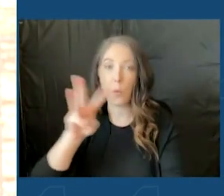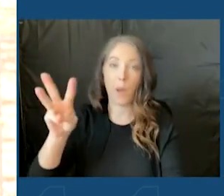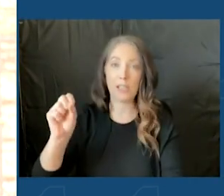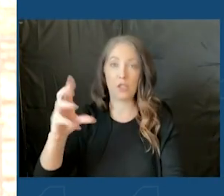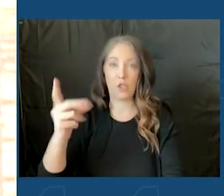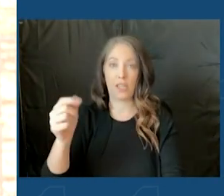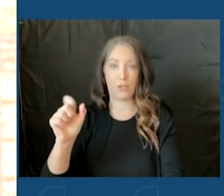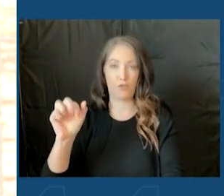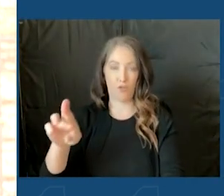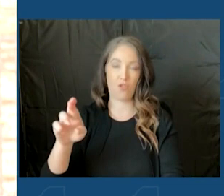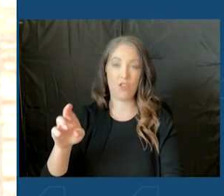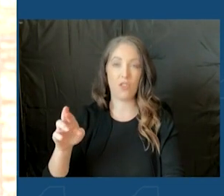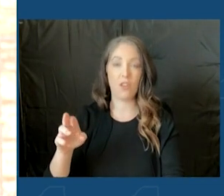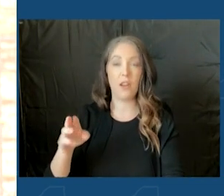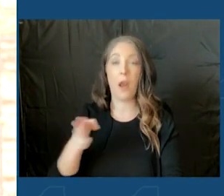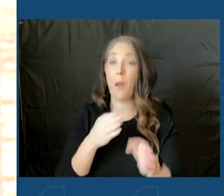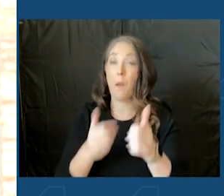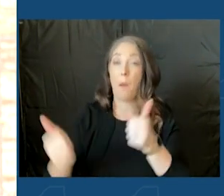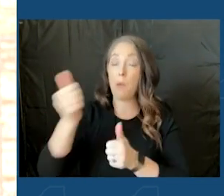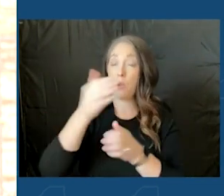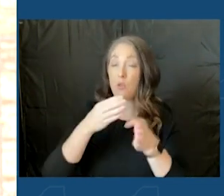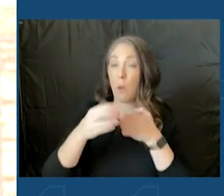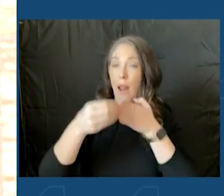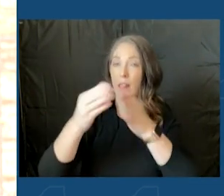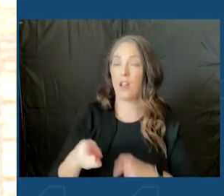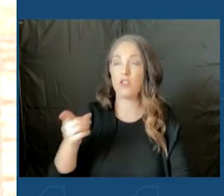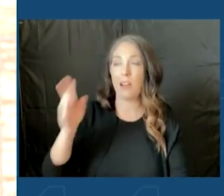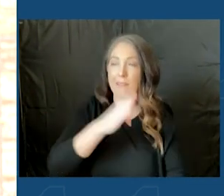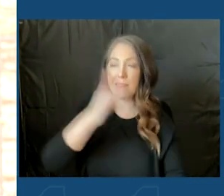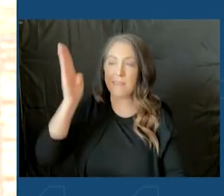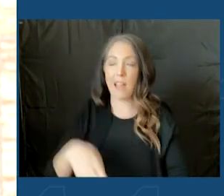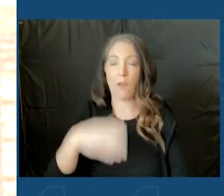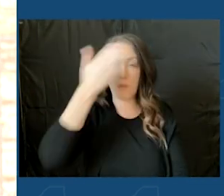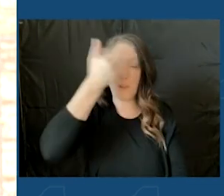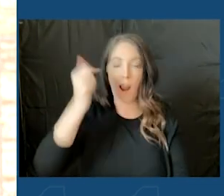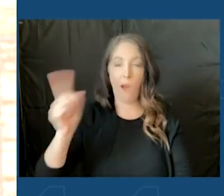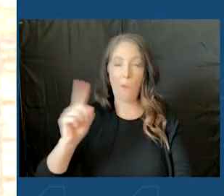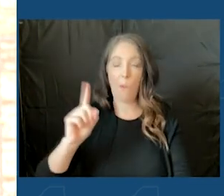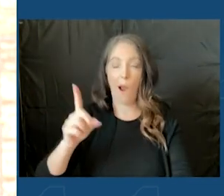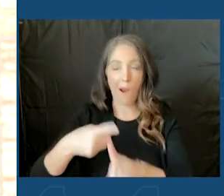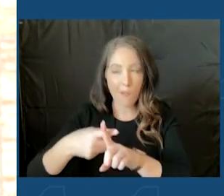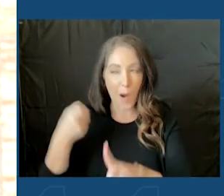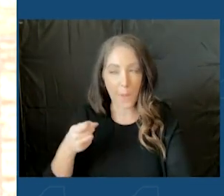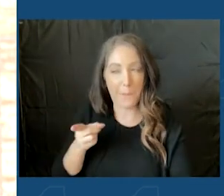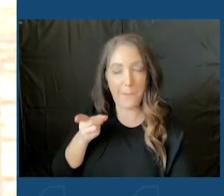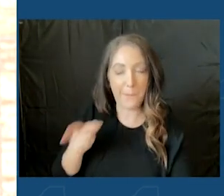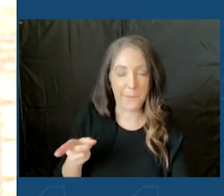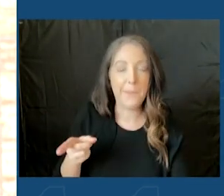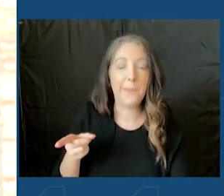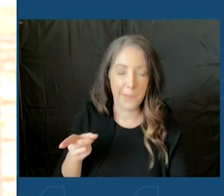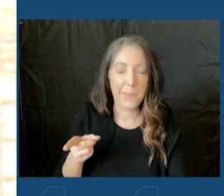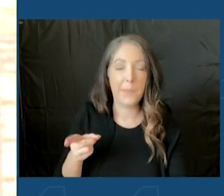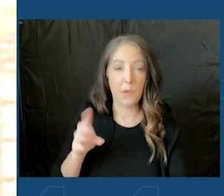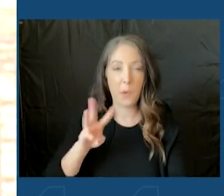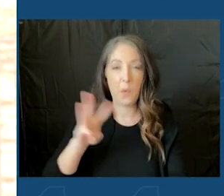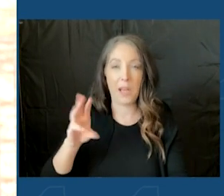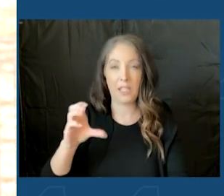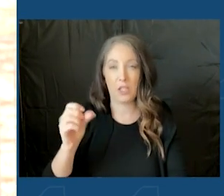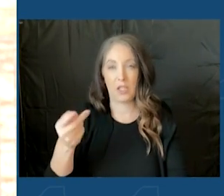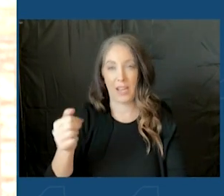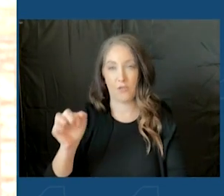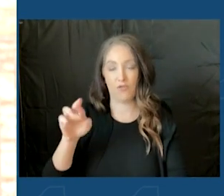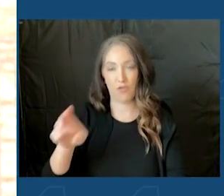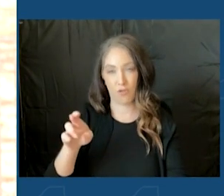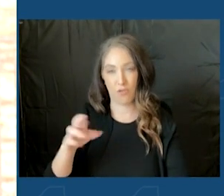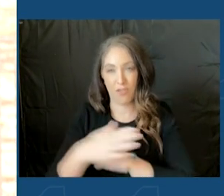never forgotten where she came. She might be a powerful voice across the state, but she never, ever forgets her home turf right here in Westchester